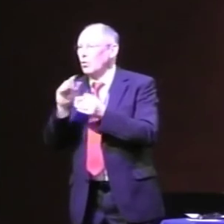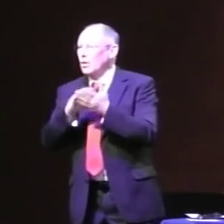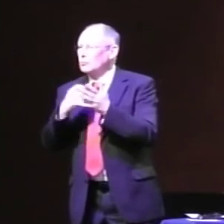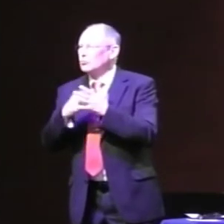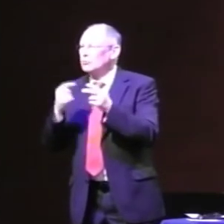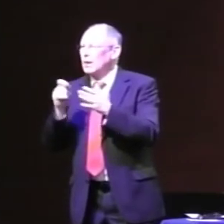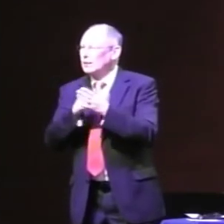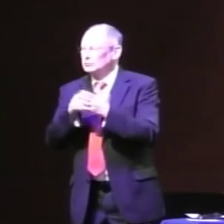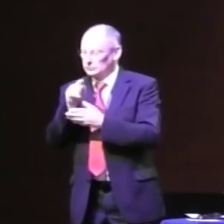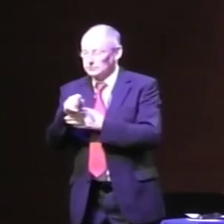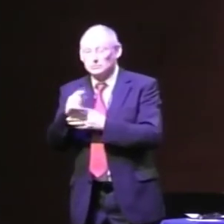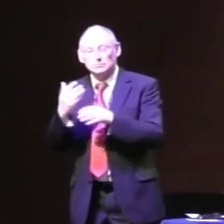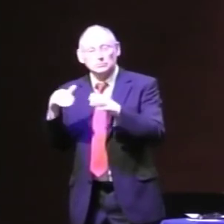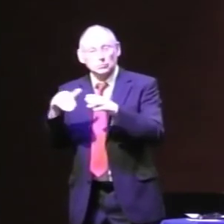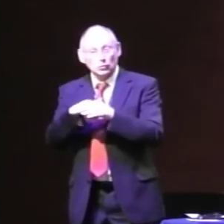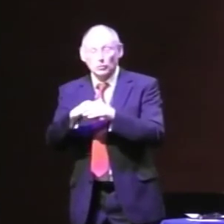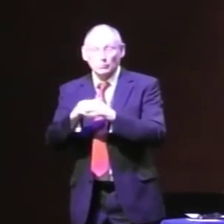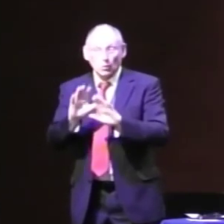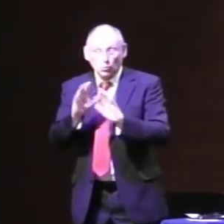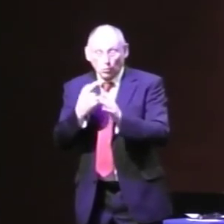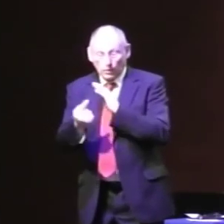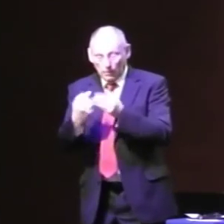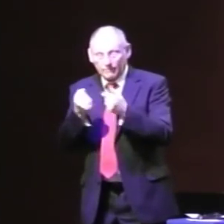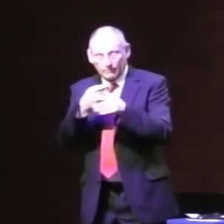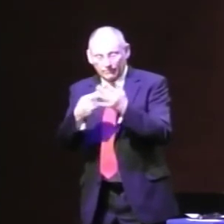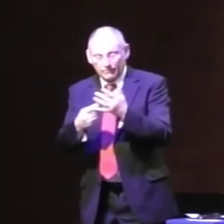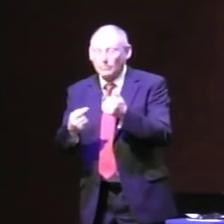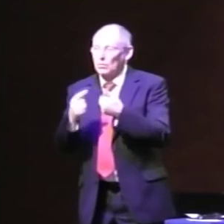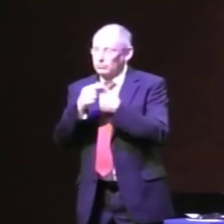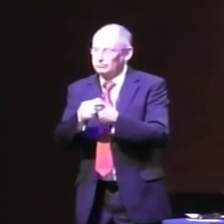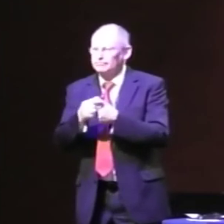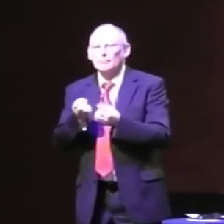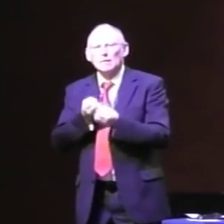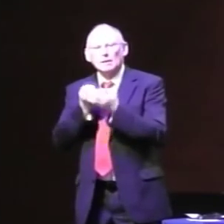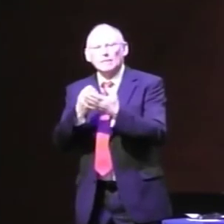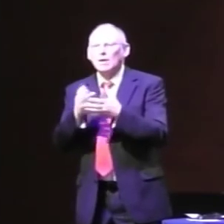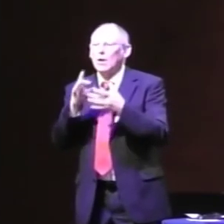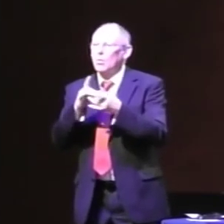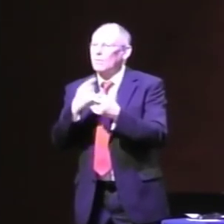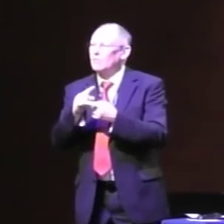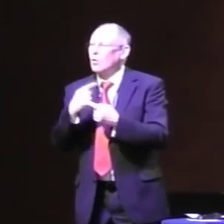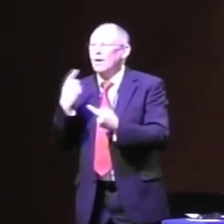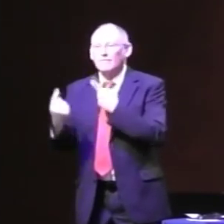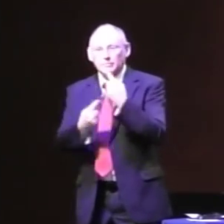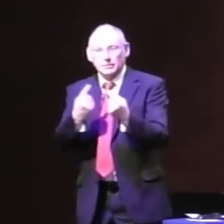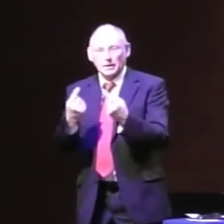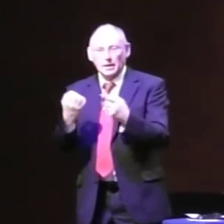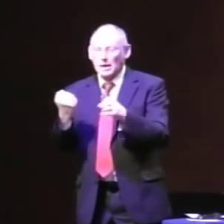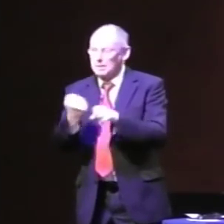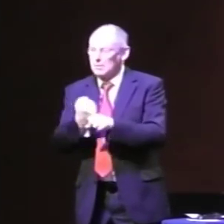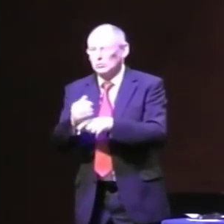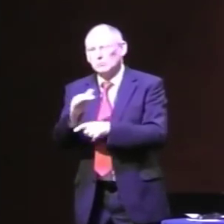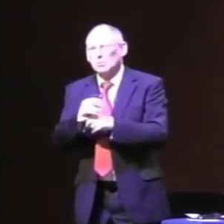elections, including but not exclusively the following. One, delivering a home for everybody, building at least